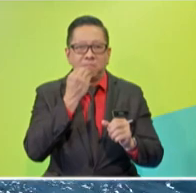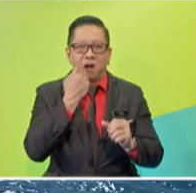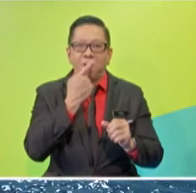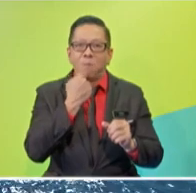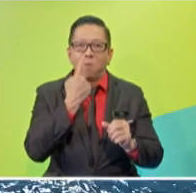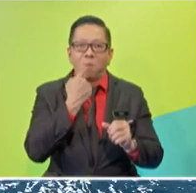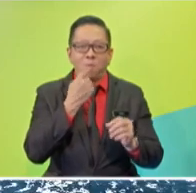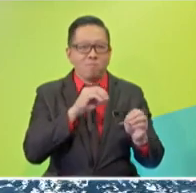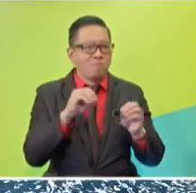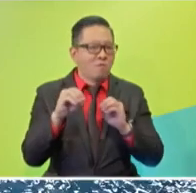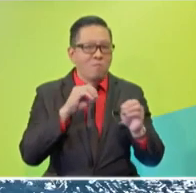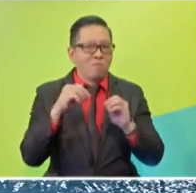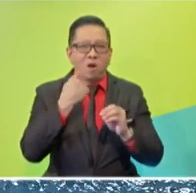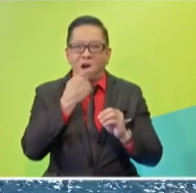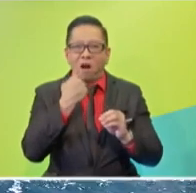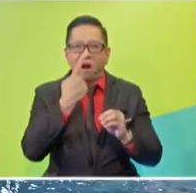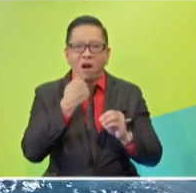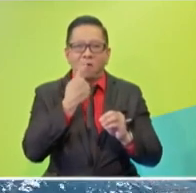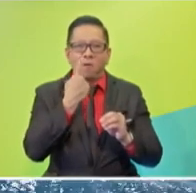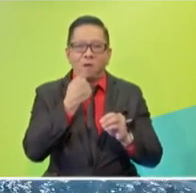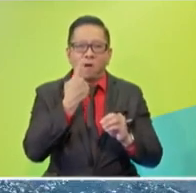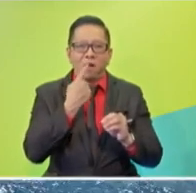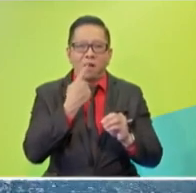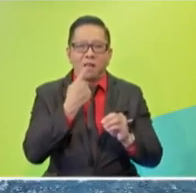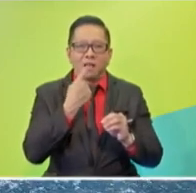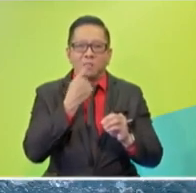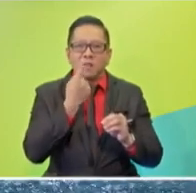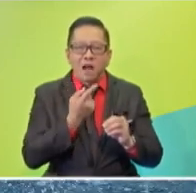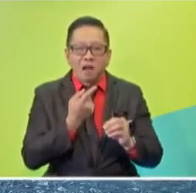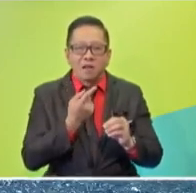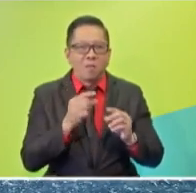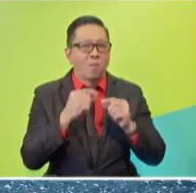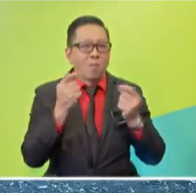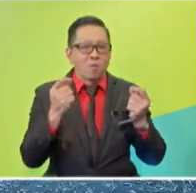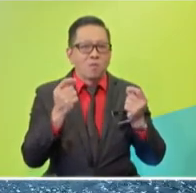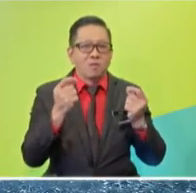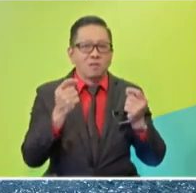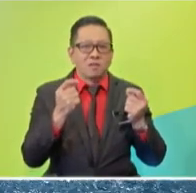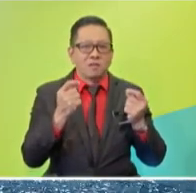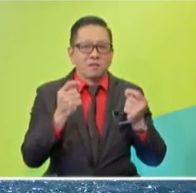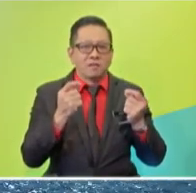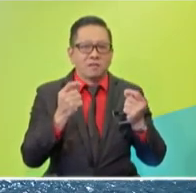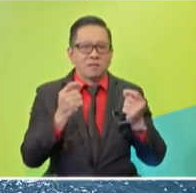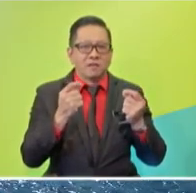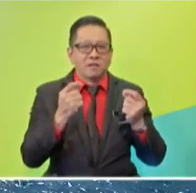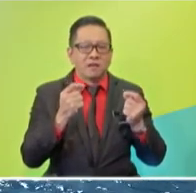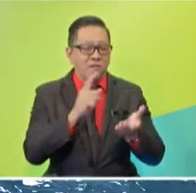little, then spit it out into a bowl. Then I write what I think in a notebook.